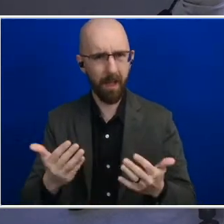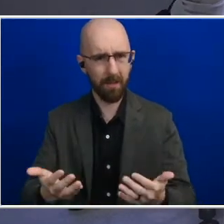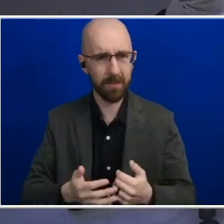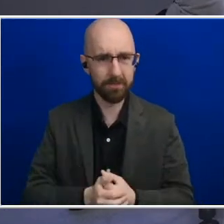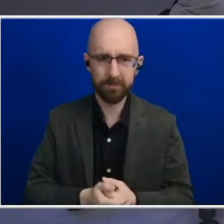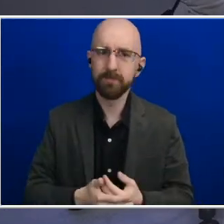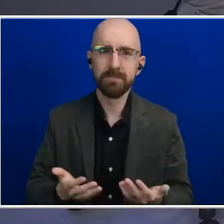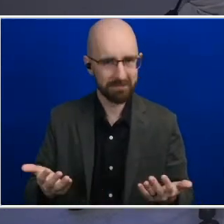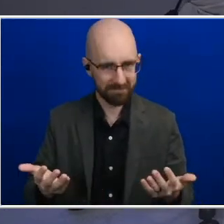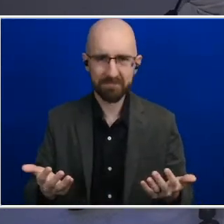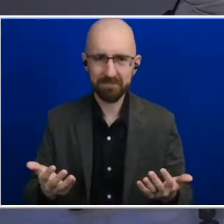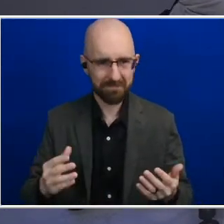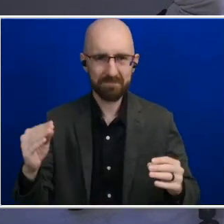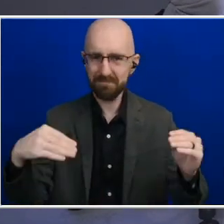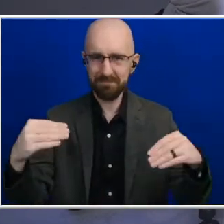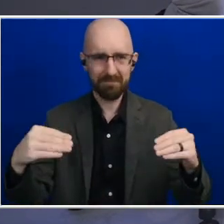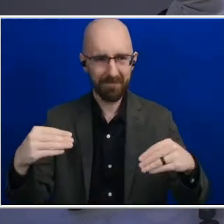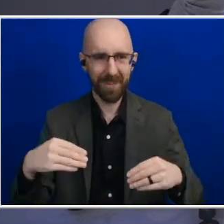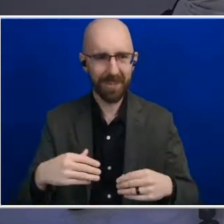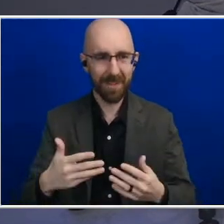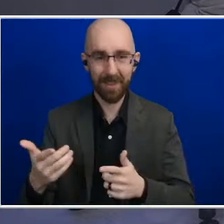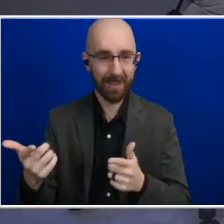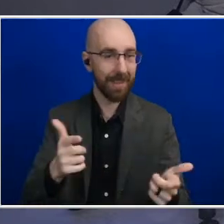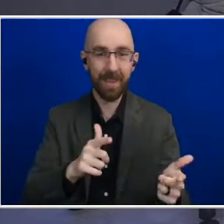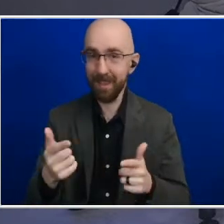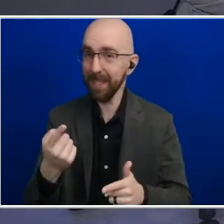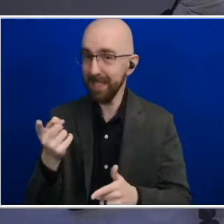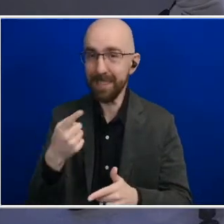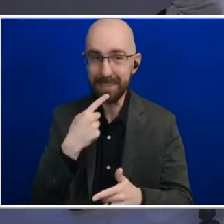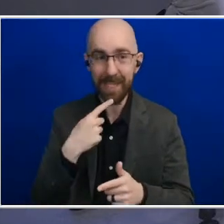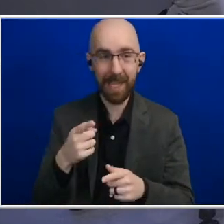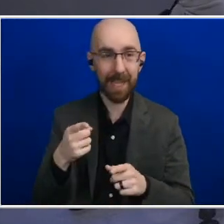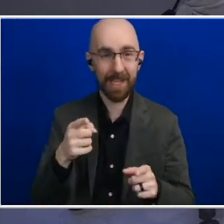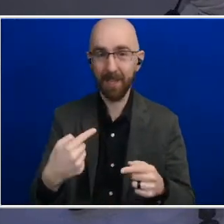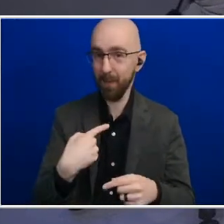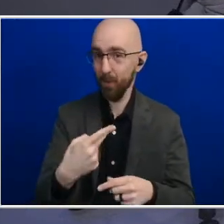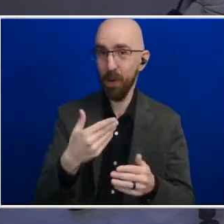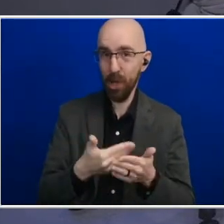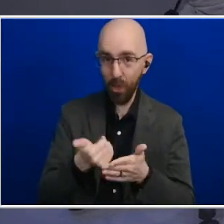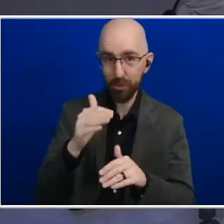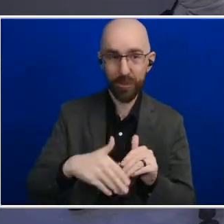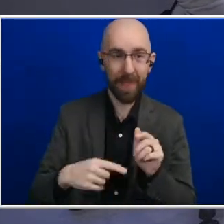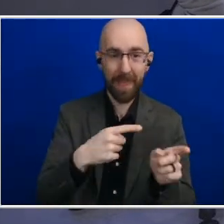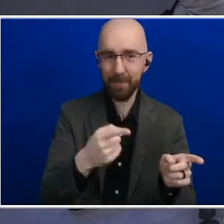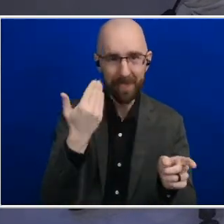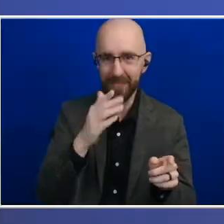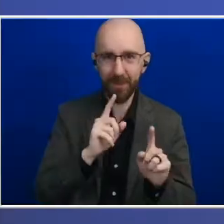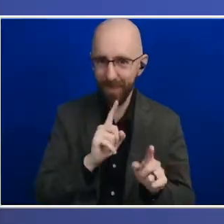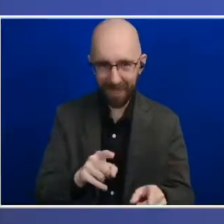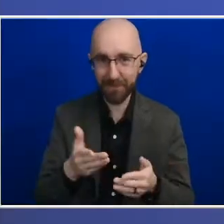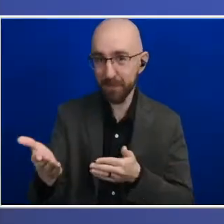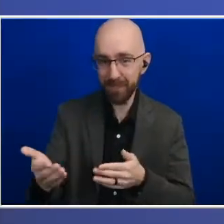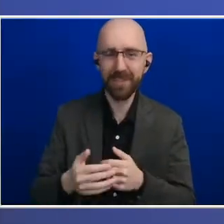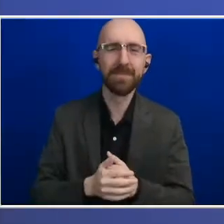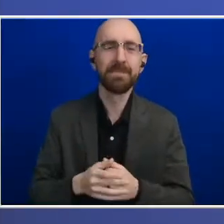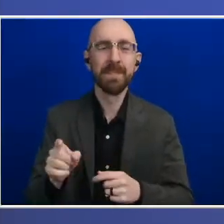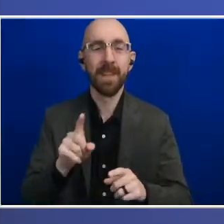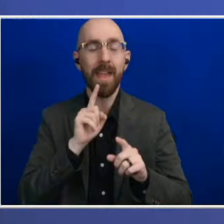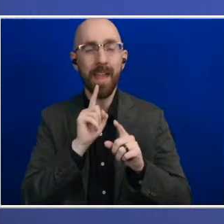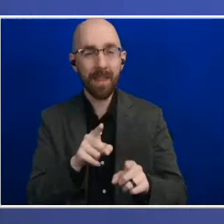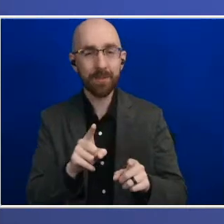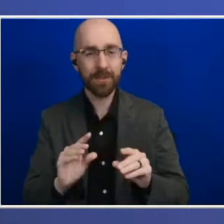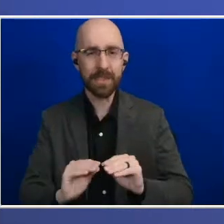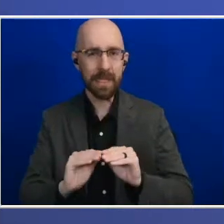Okay, well, that's because he's saying you and I are closer than he is. He doesn't know the answer to that, but maybe you do. So the answer is it's clear